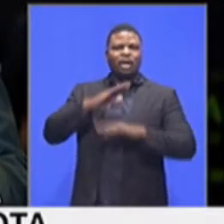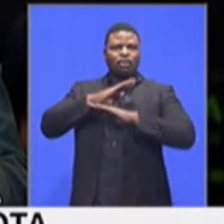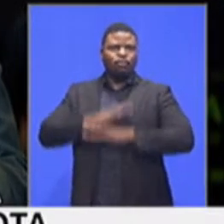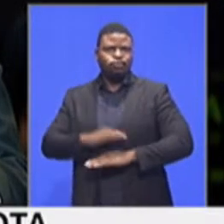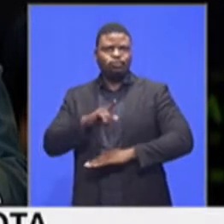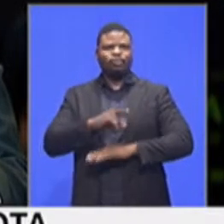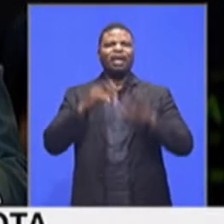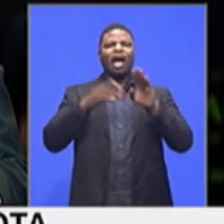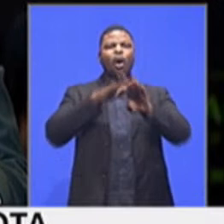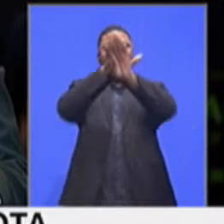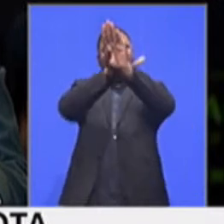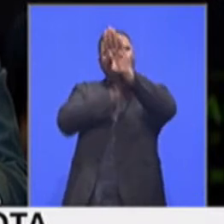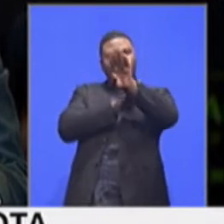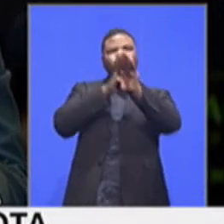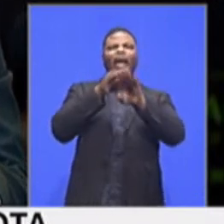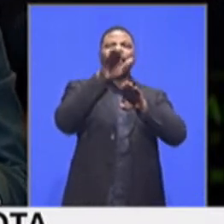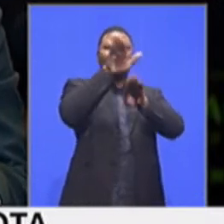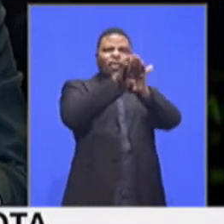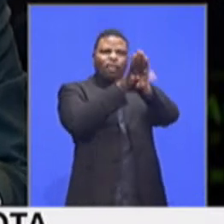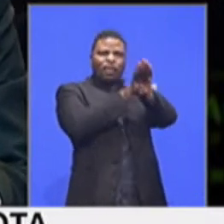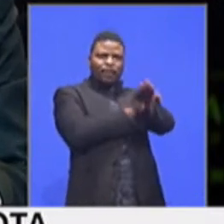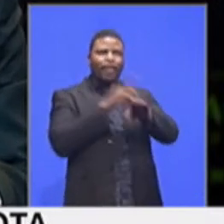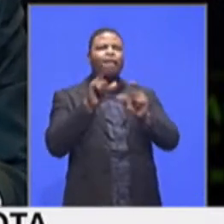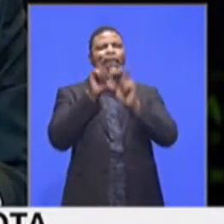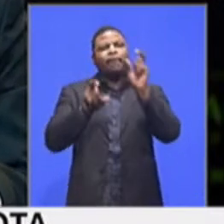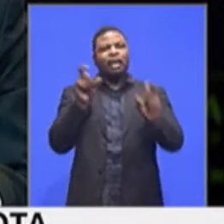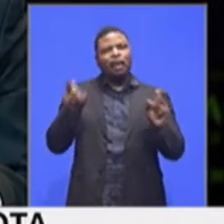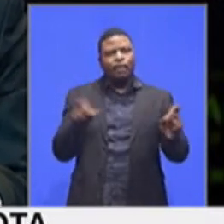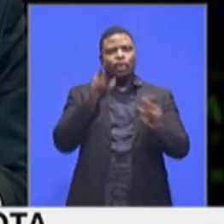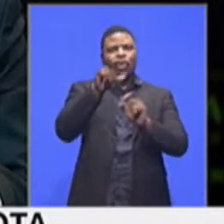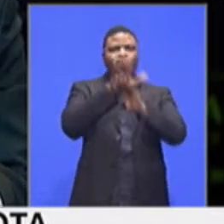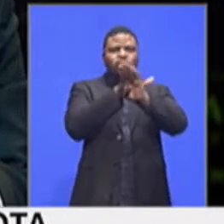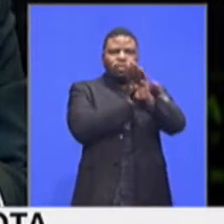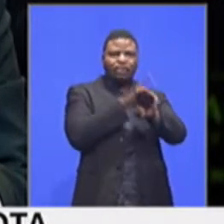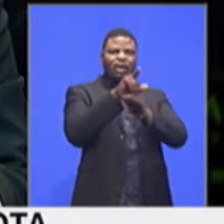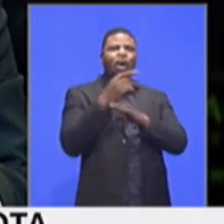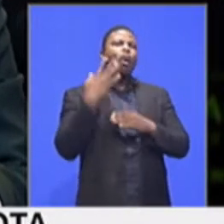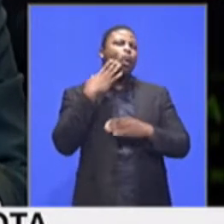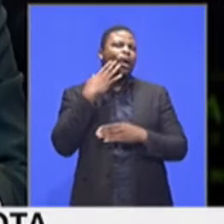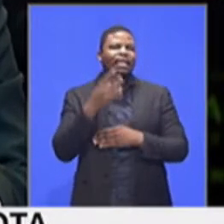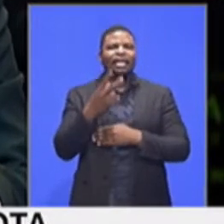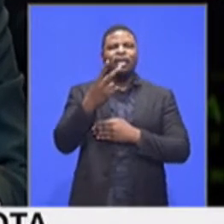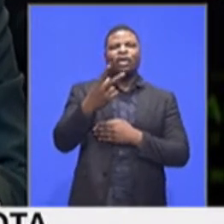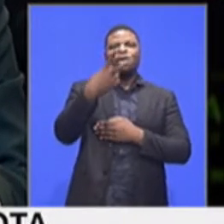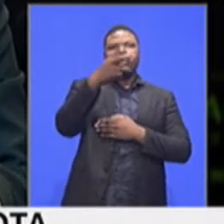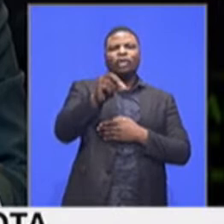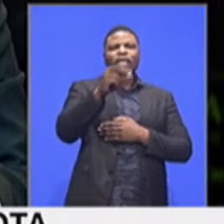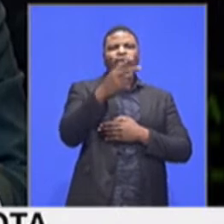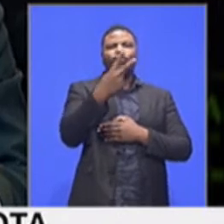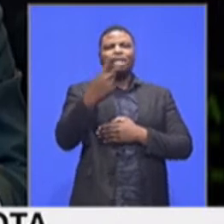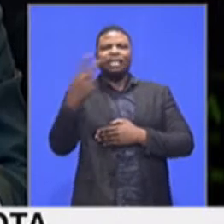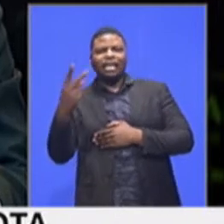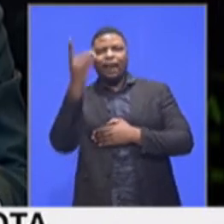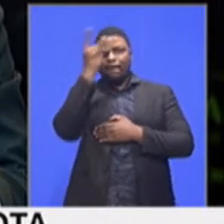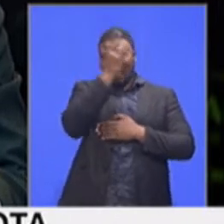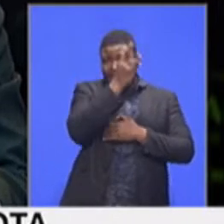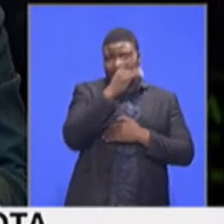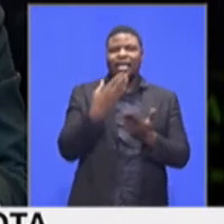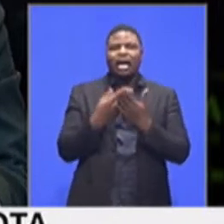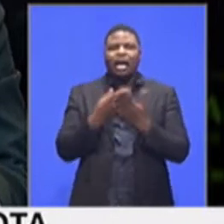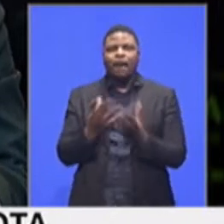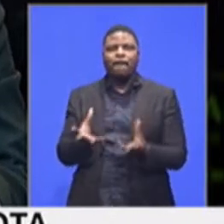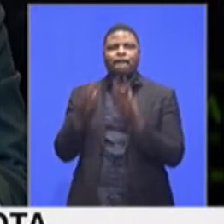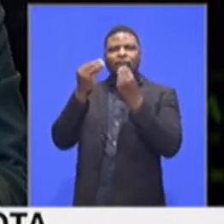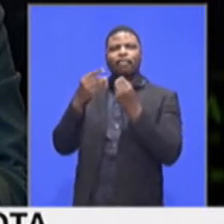solar panels from 1st of March 2023 will be able to claim a rebate of 25% of the cost of the panel,